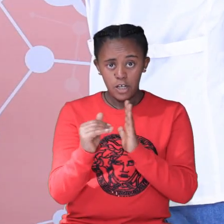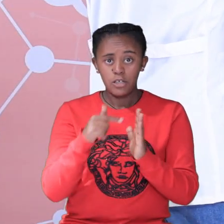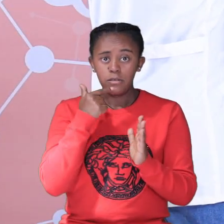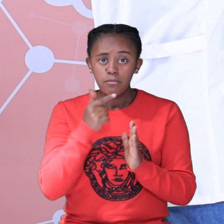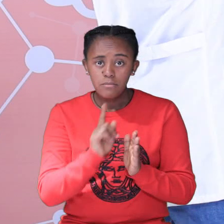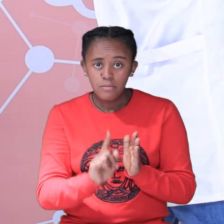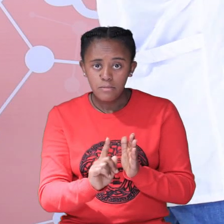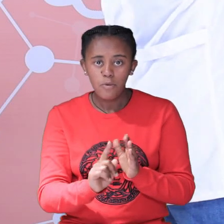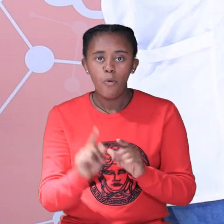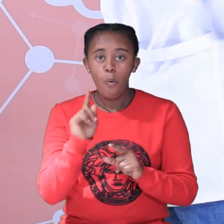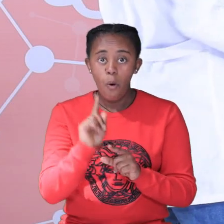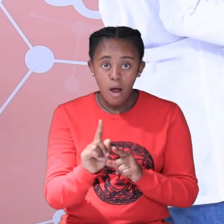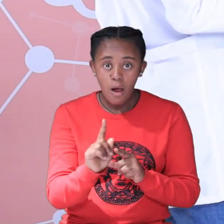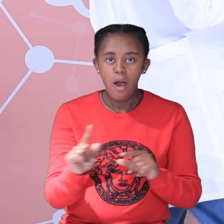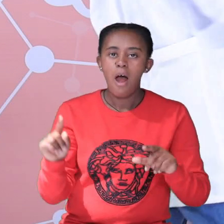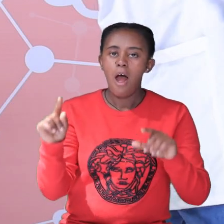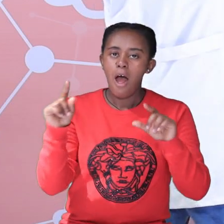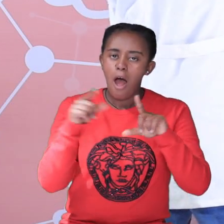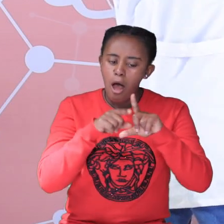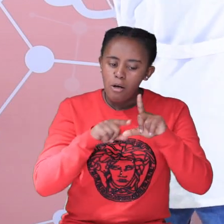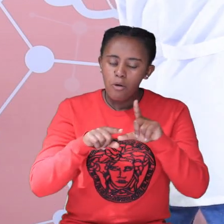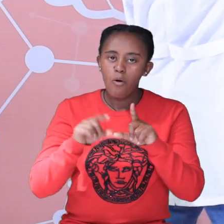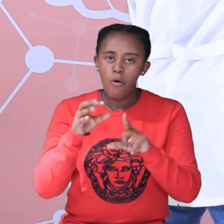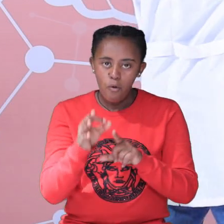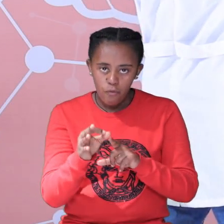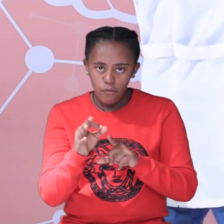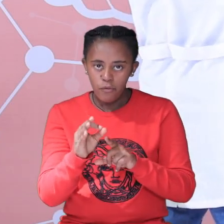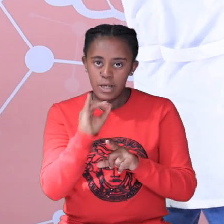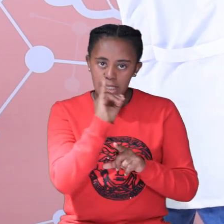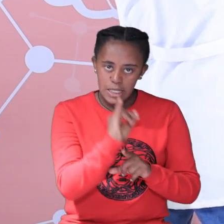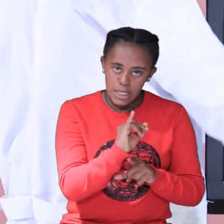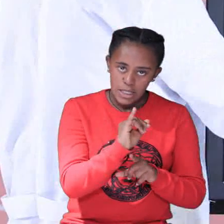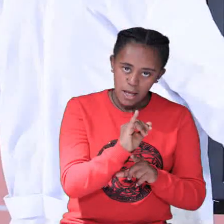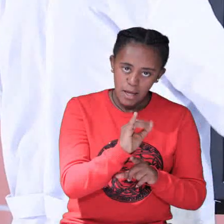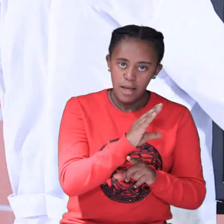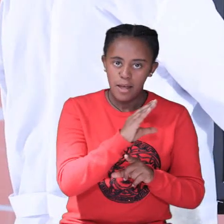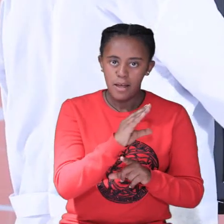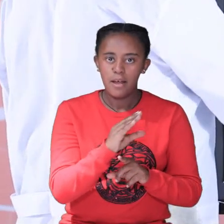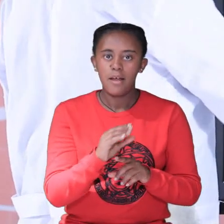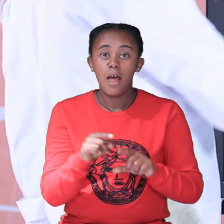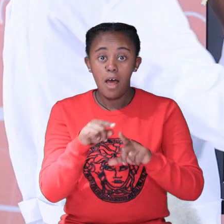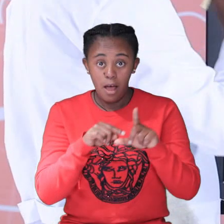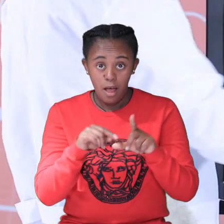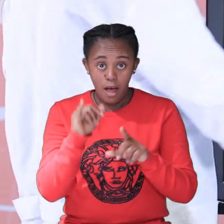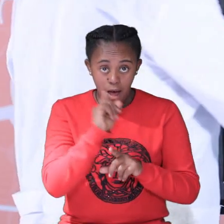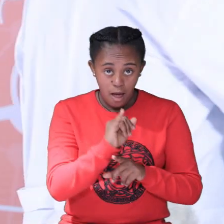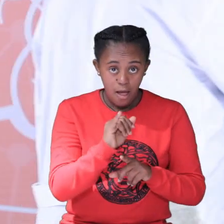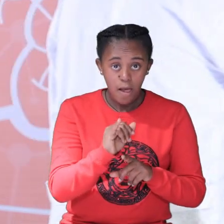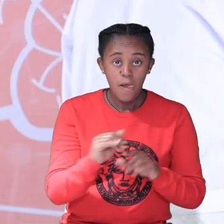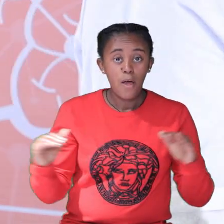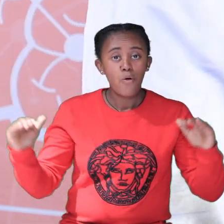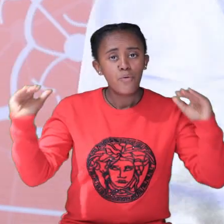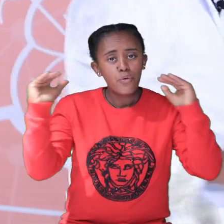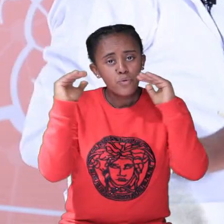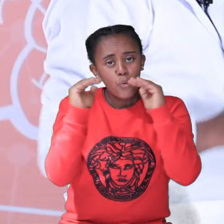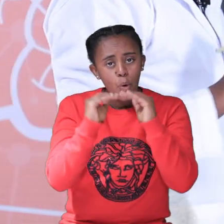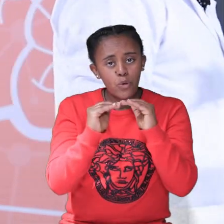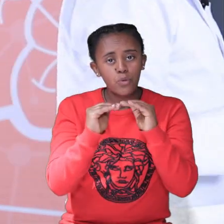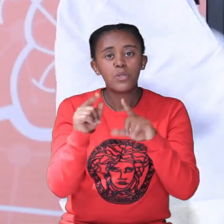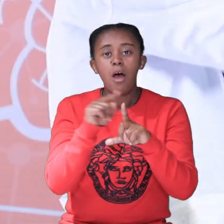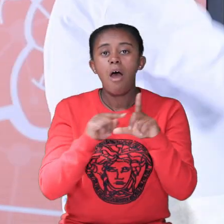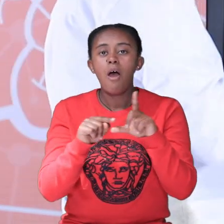So this is I, angle of incidence, and R, angle of reflection. So the law of reflection